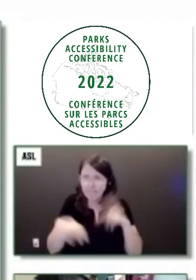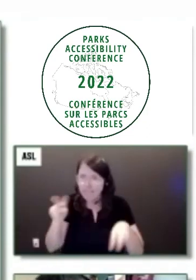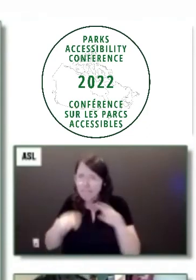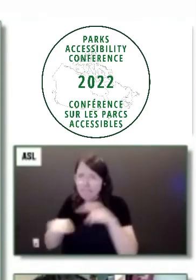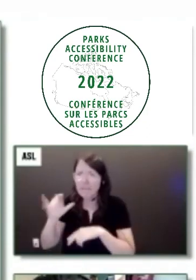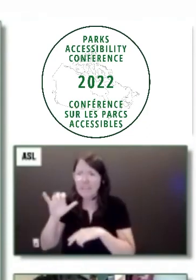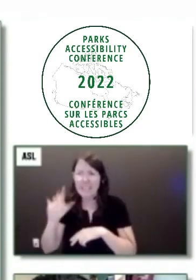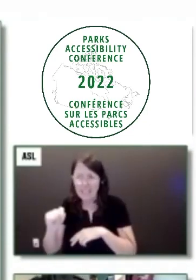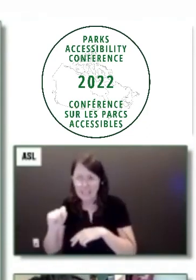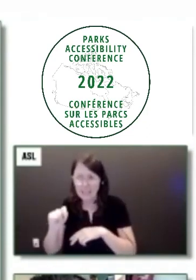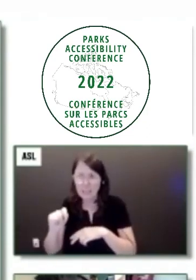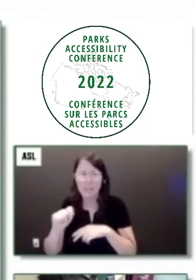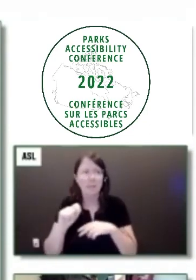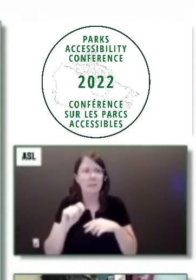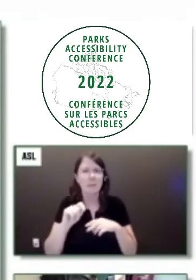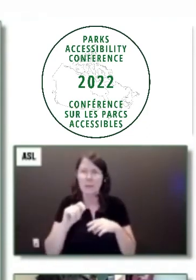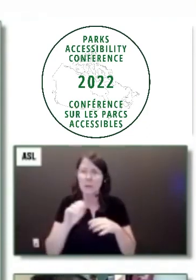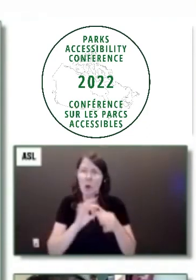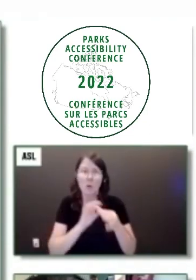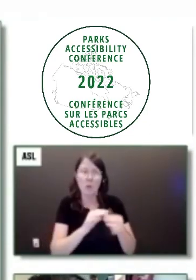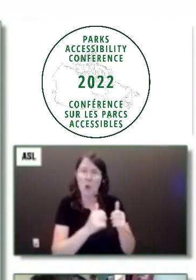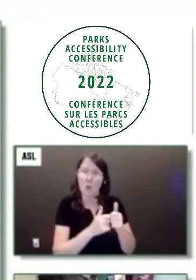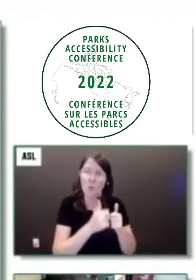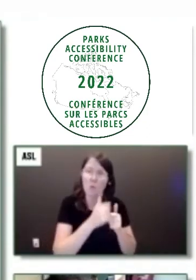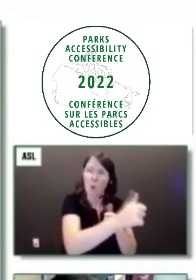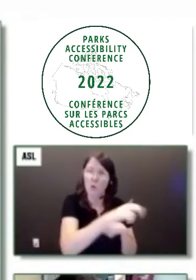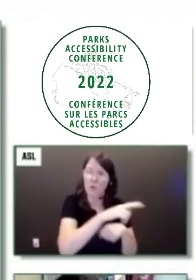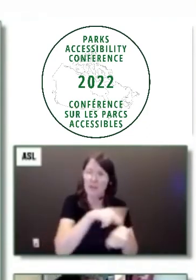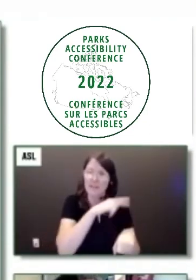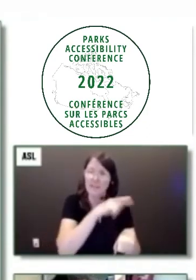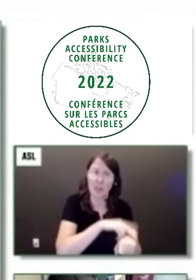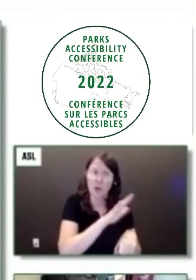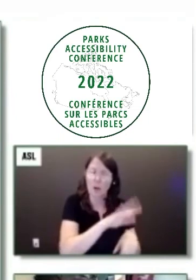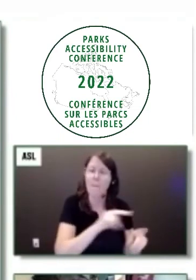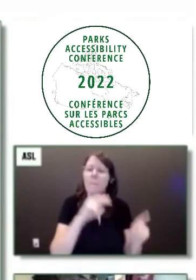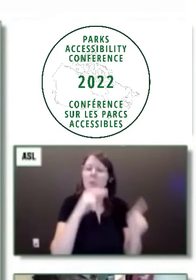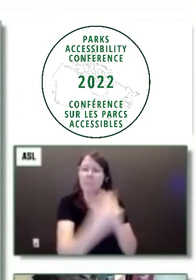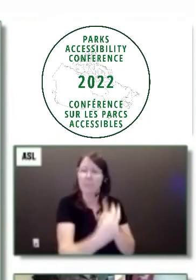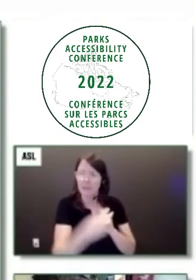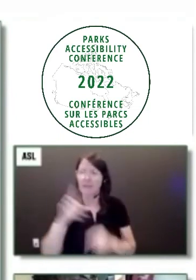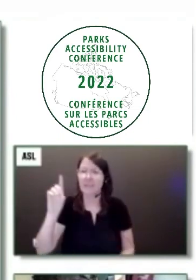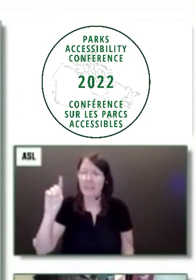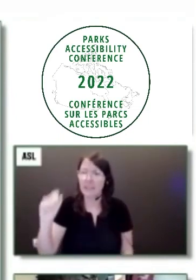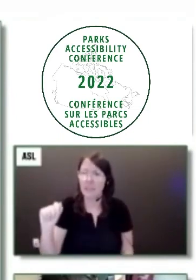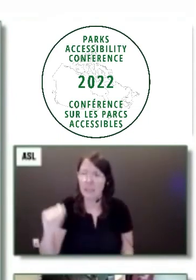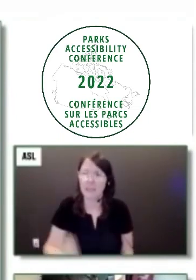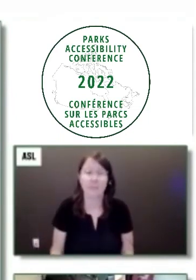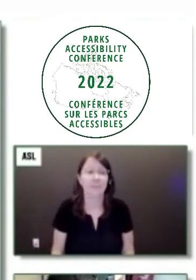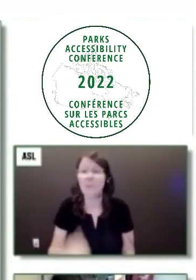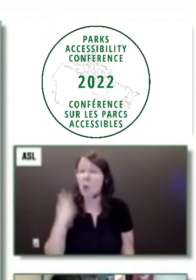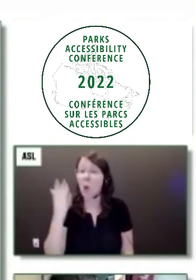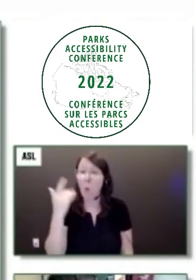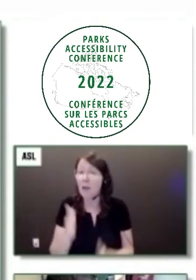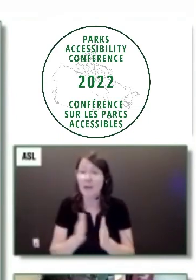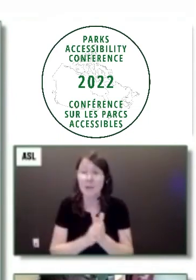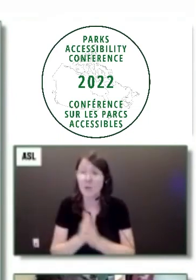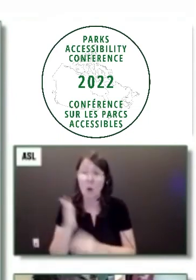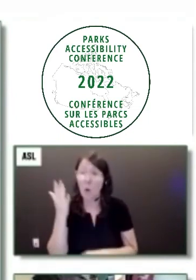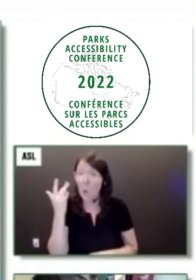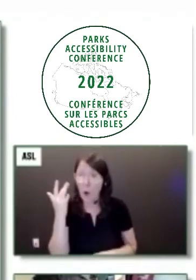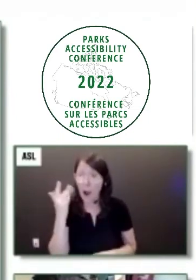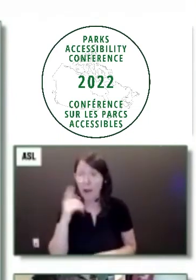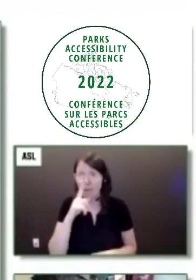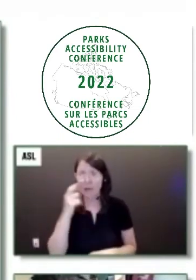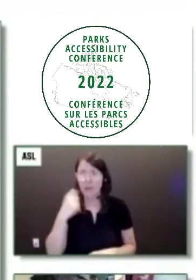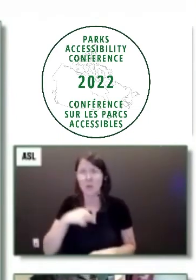areas. We were particularly interested in this because we recognize at this point that nature contact is an incredible